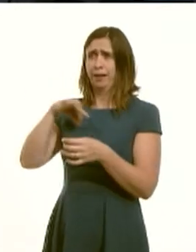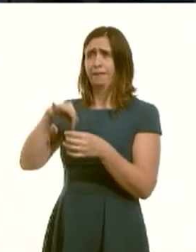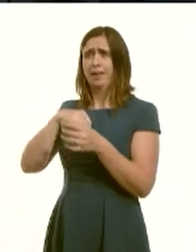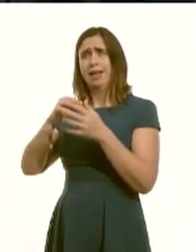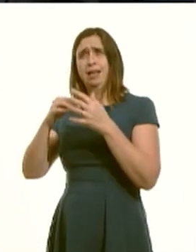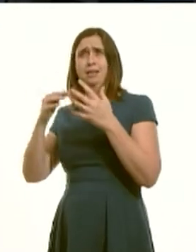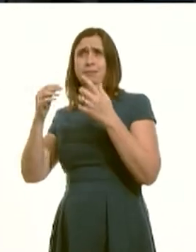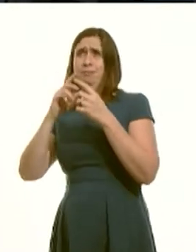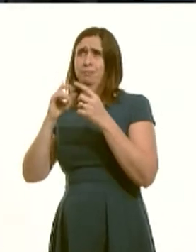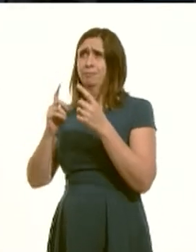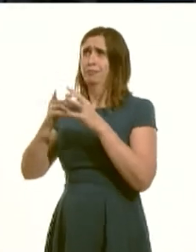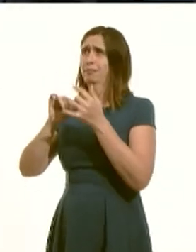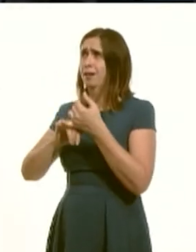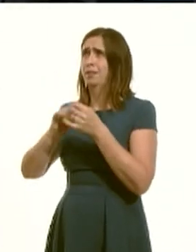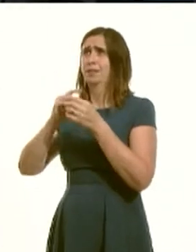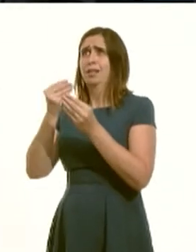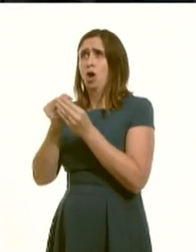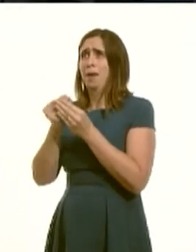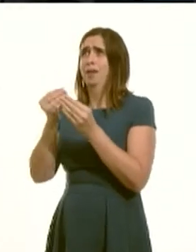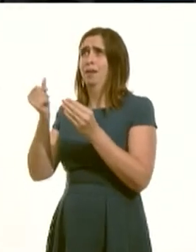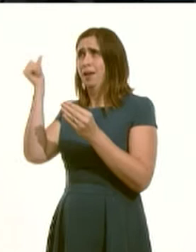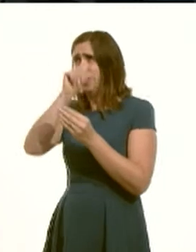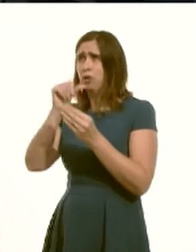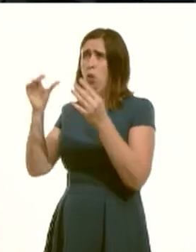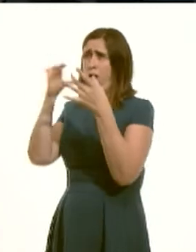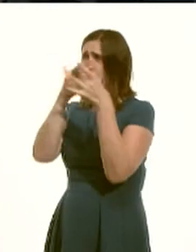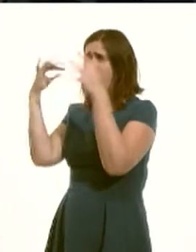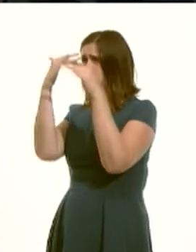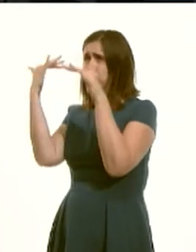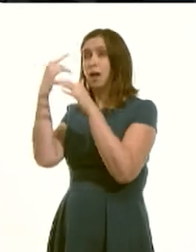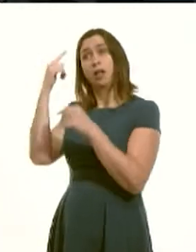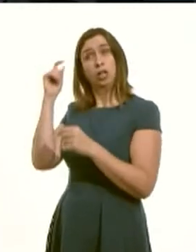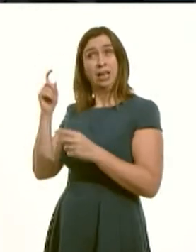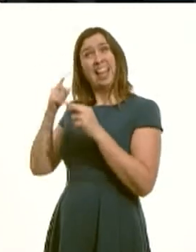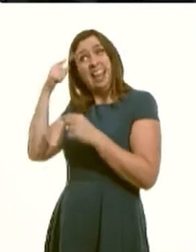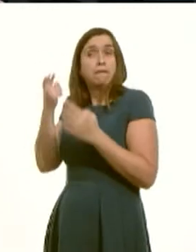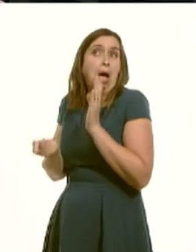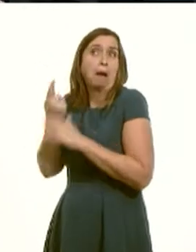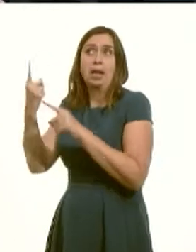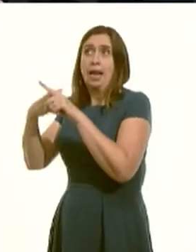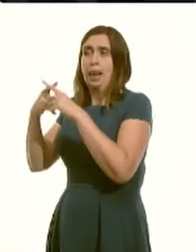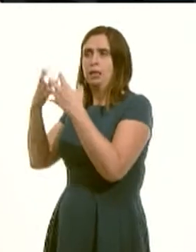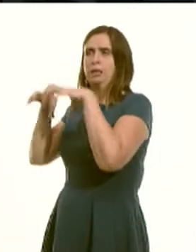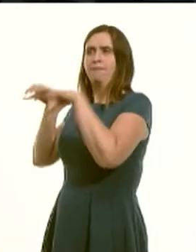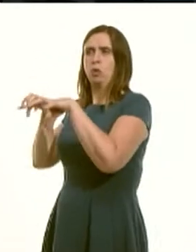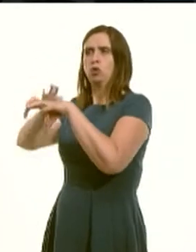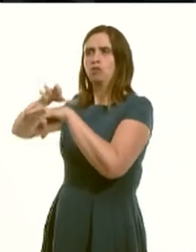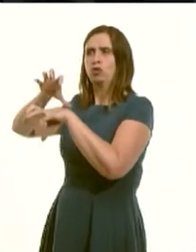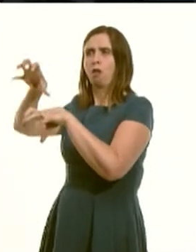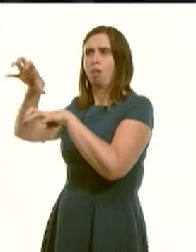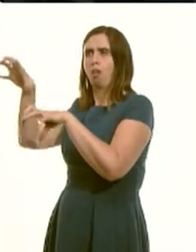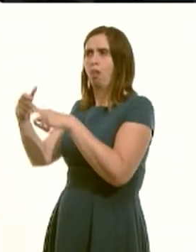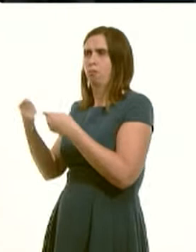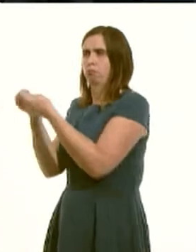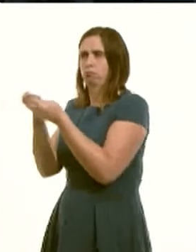West. Do you agree with me that should there be devolution to the regions of England, that this would actually open the door